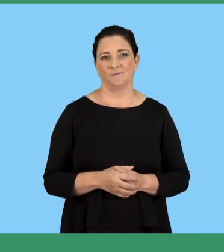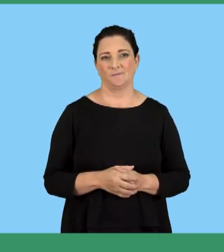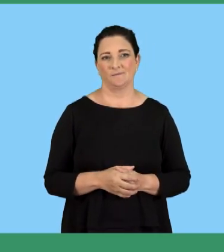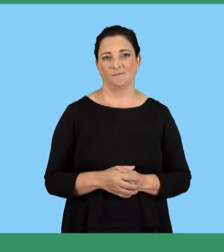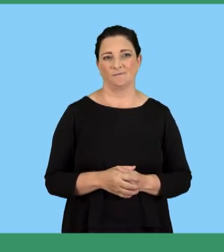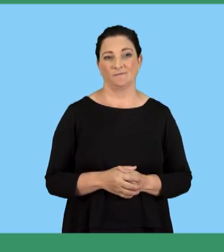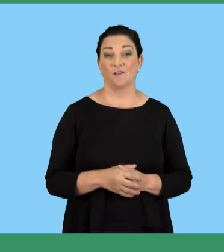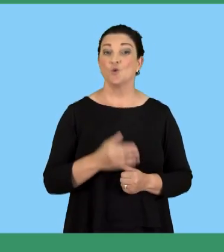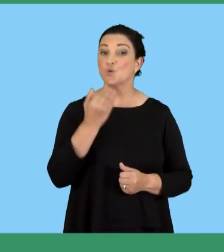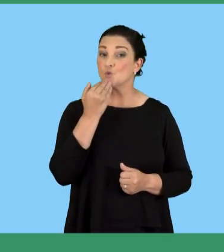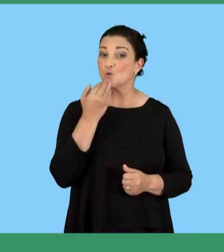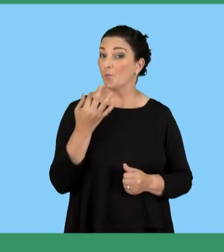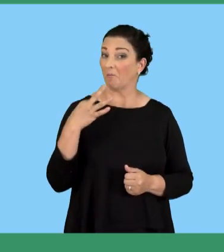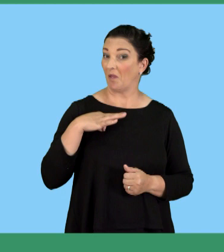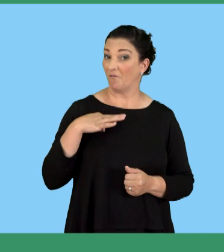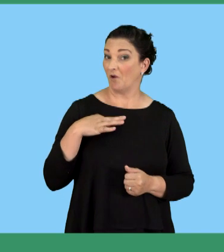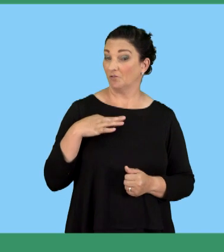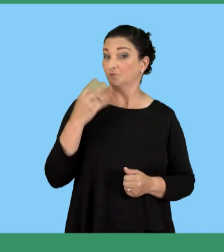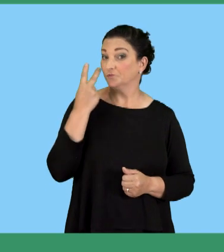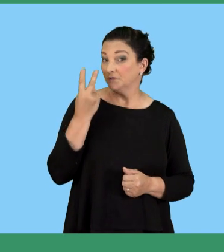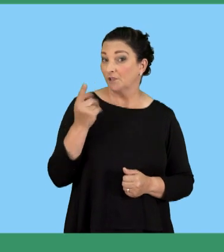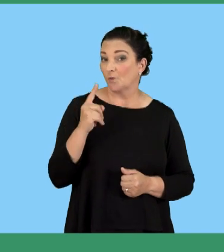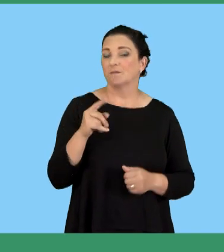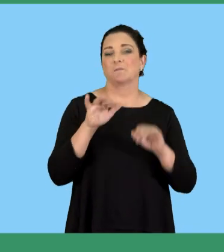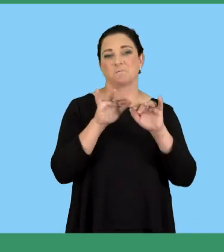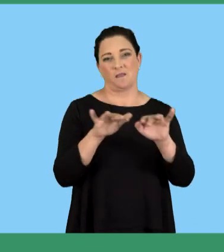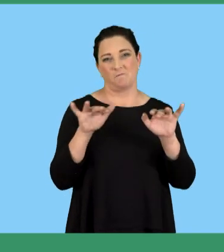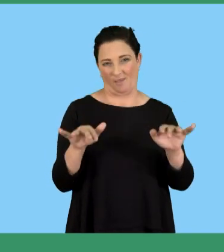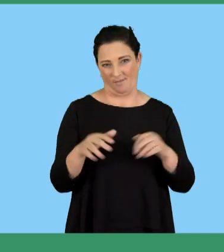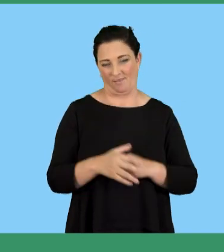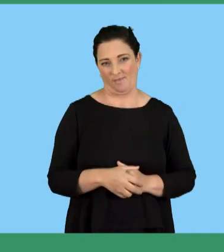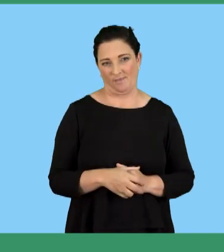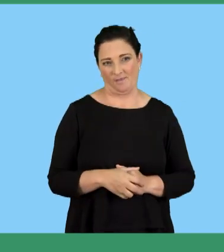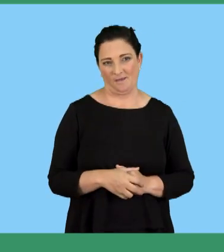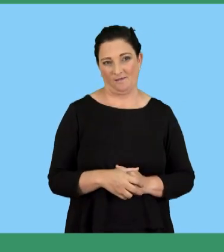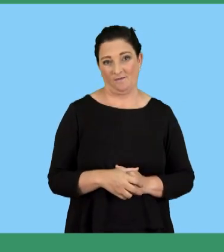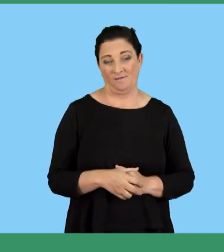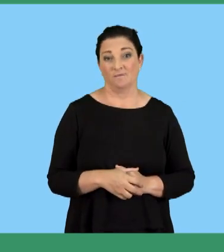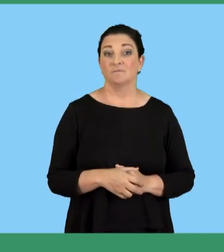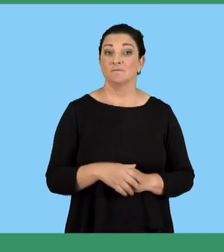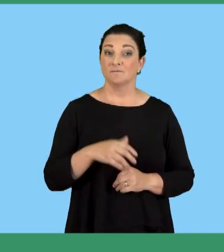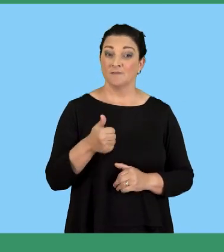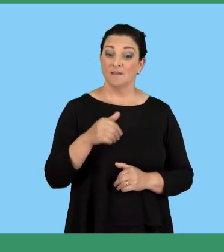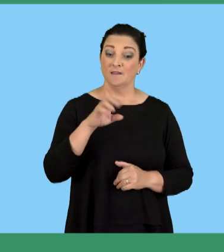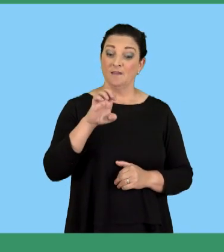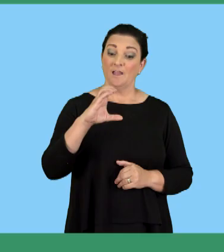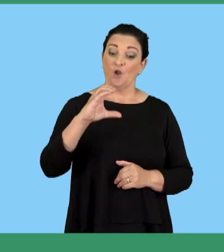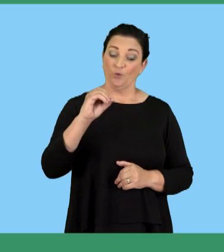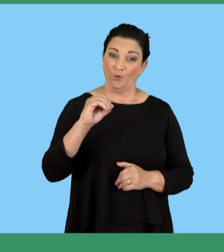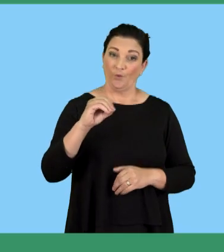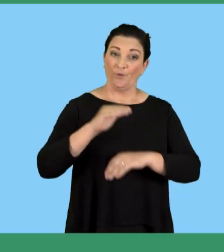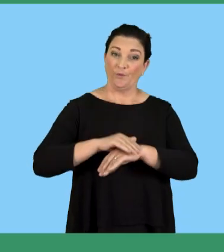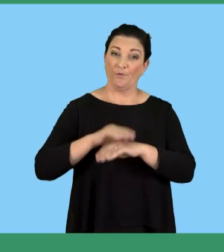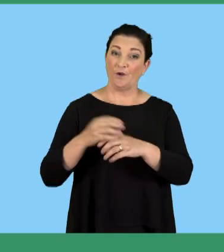because they are the ones who are benefiting here. And then they produce eco-friendly